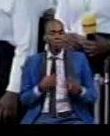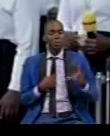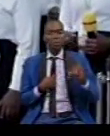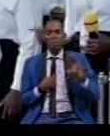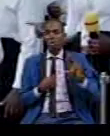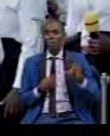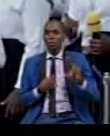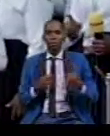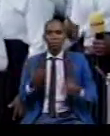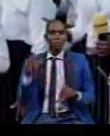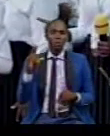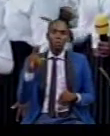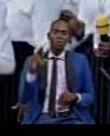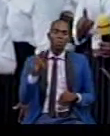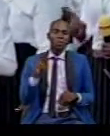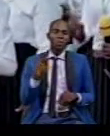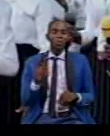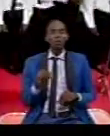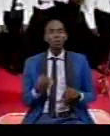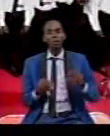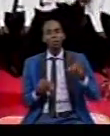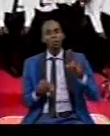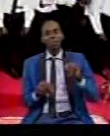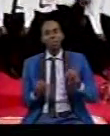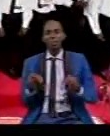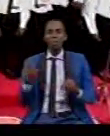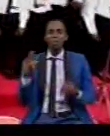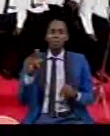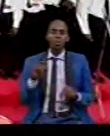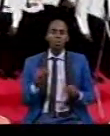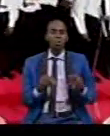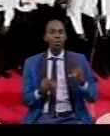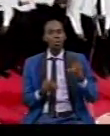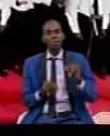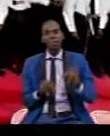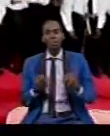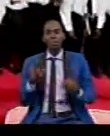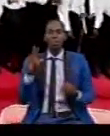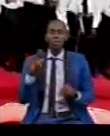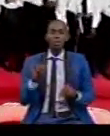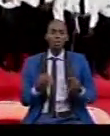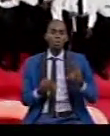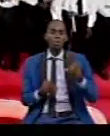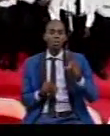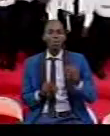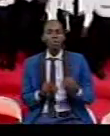yesterday, on Friday and on Thursday,